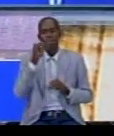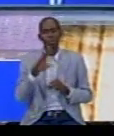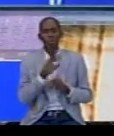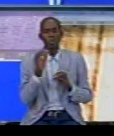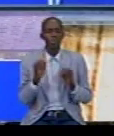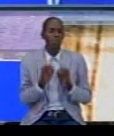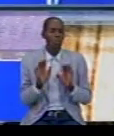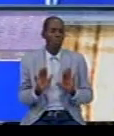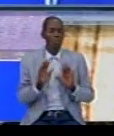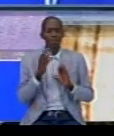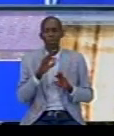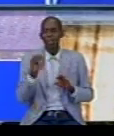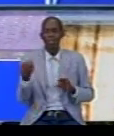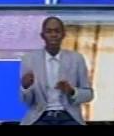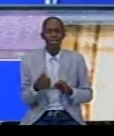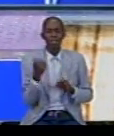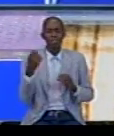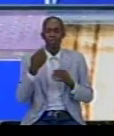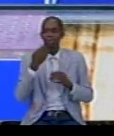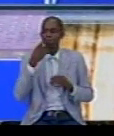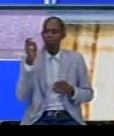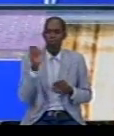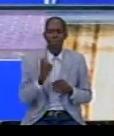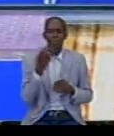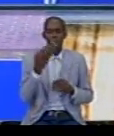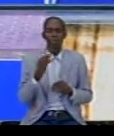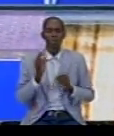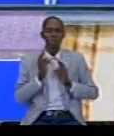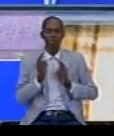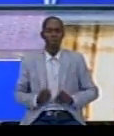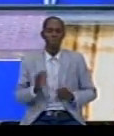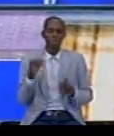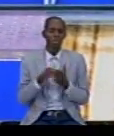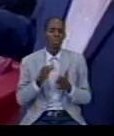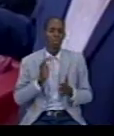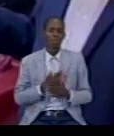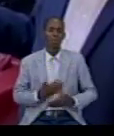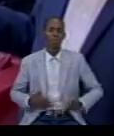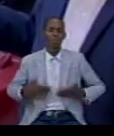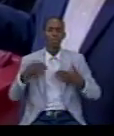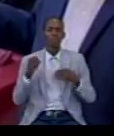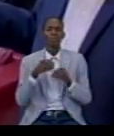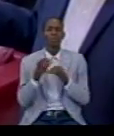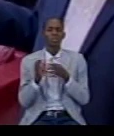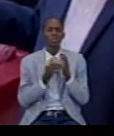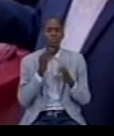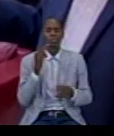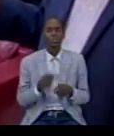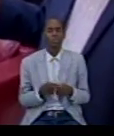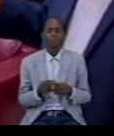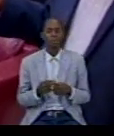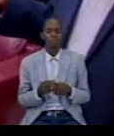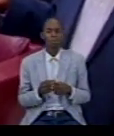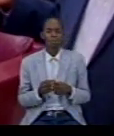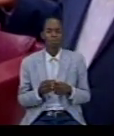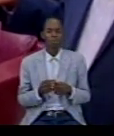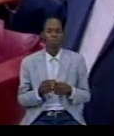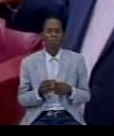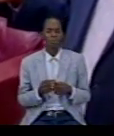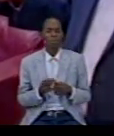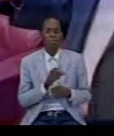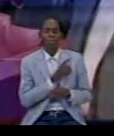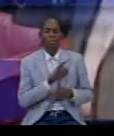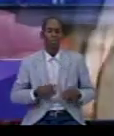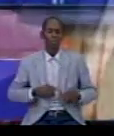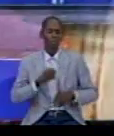more fear of any decree of man in our lives in Jesus' name. Lord, strengthen